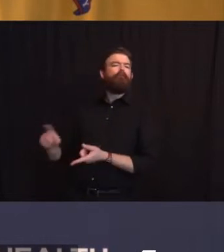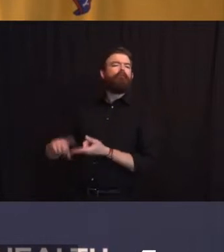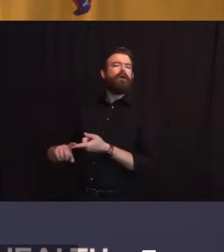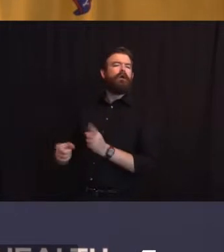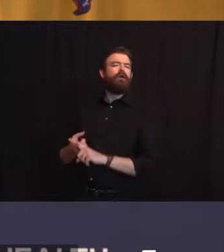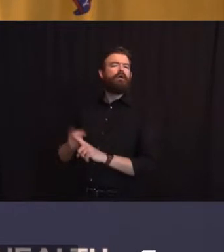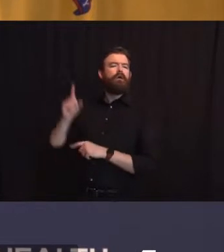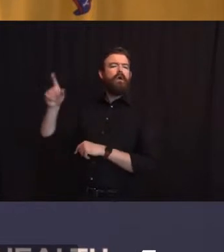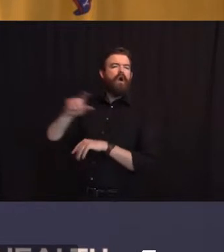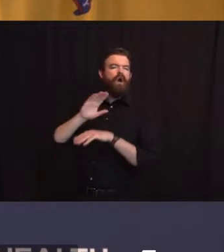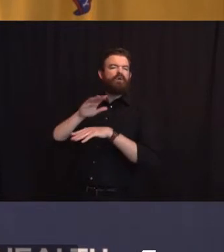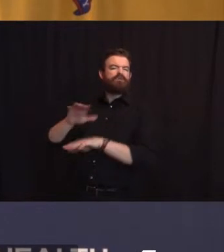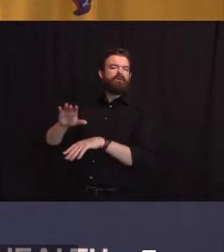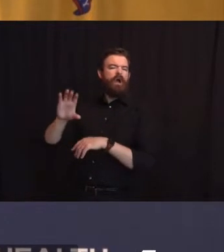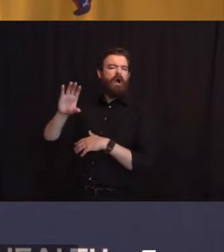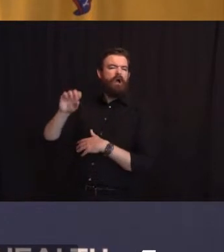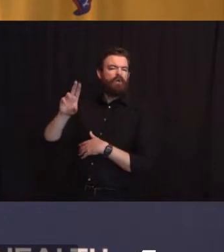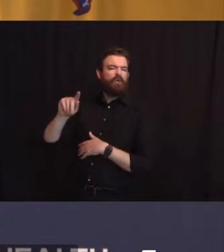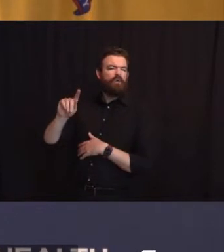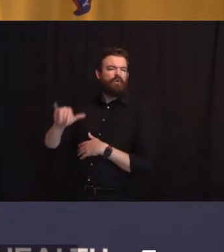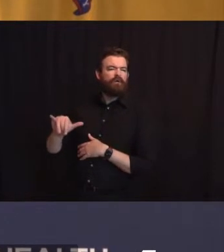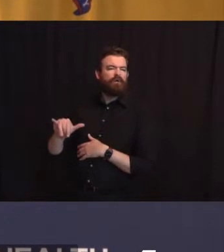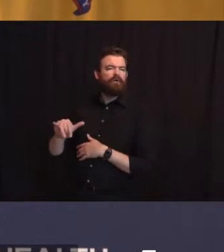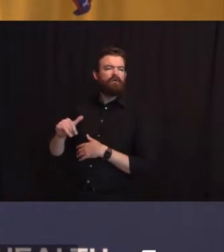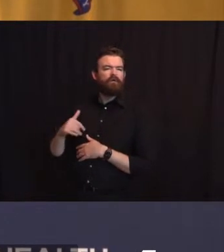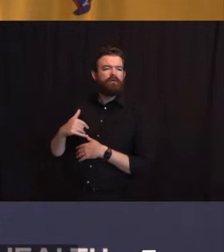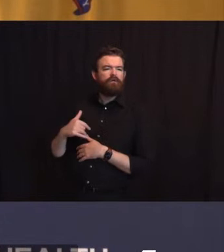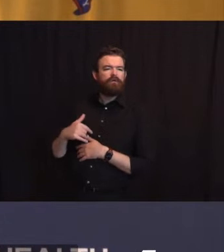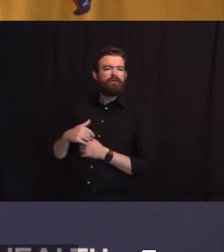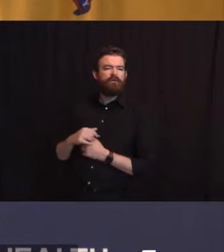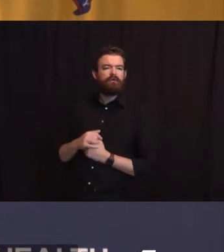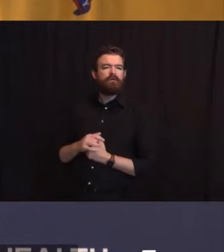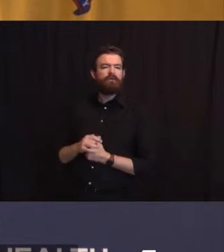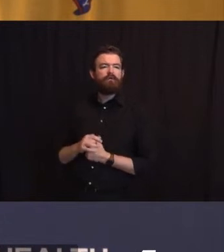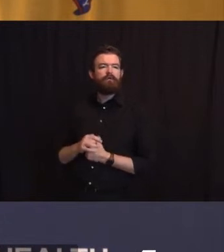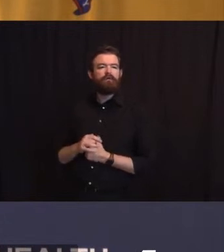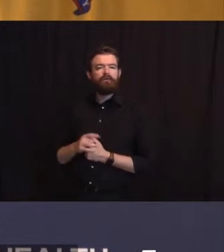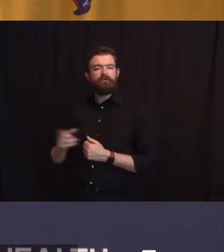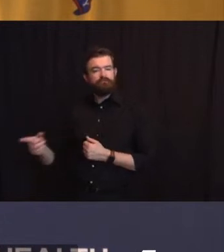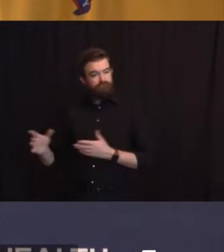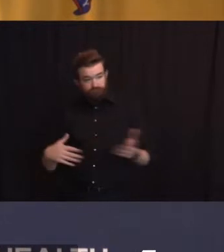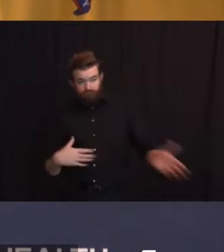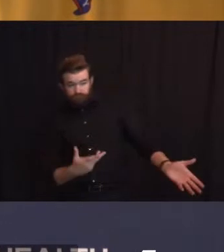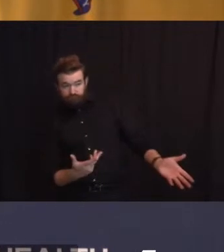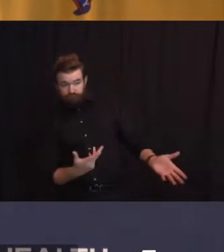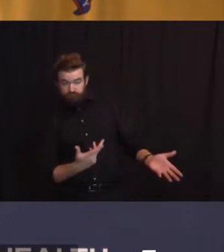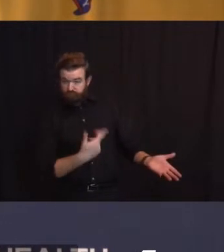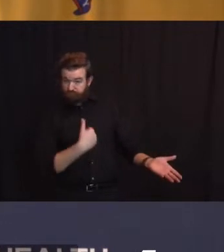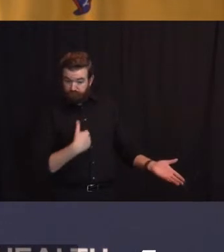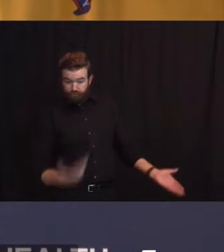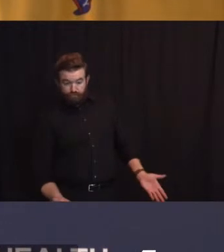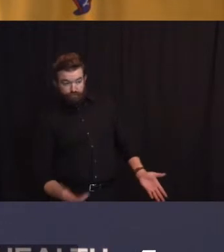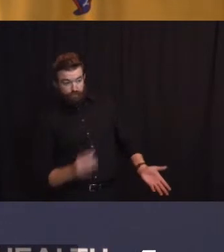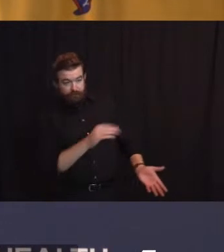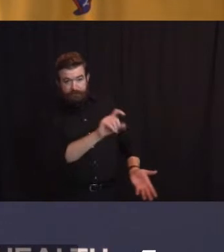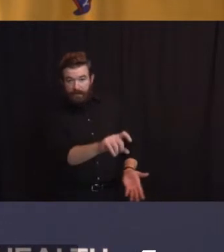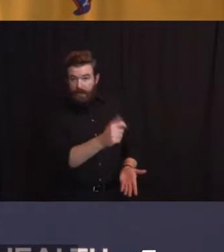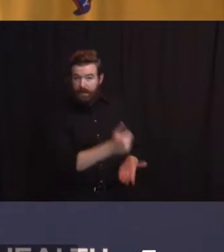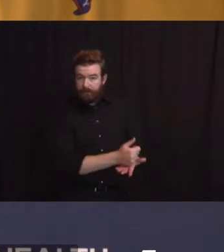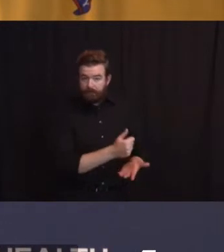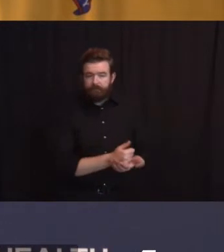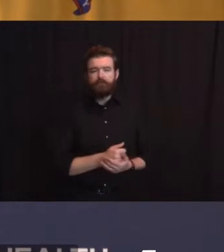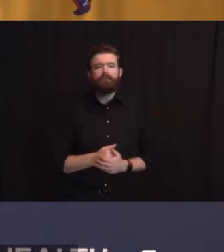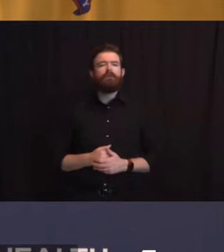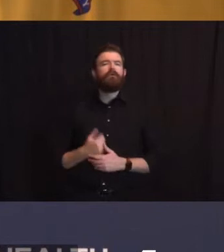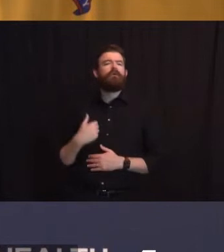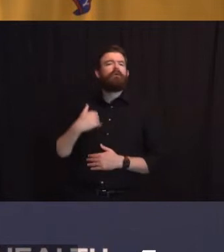Quinn a short while ago to check in with him, make sure he knew that we were here. I also had an exchange with Little Egg Harbor Township